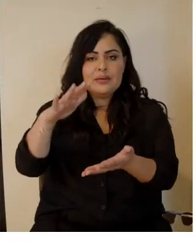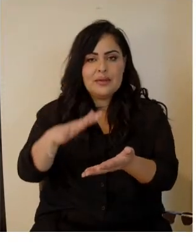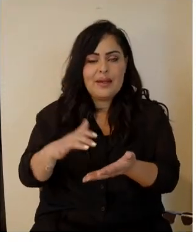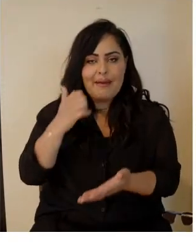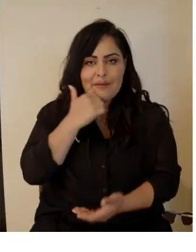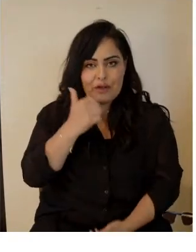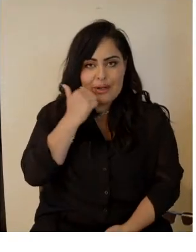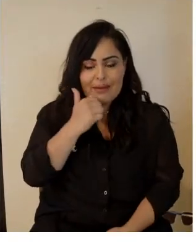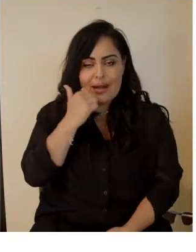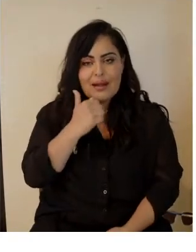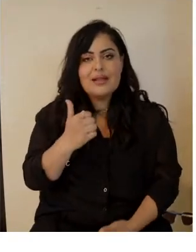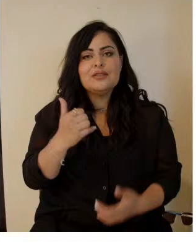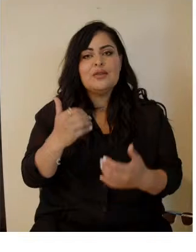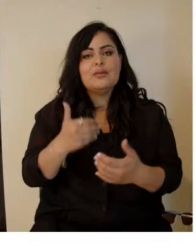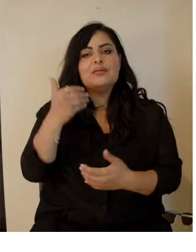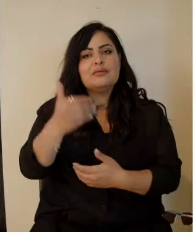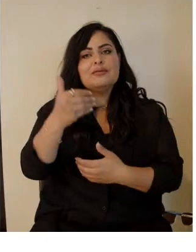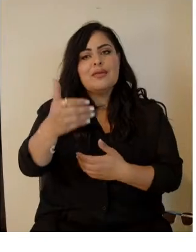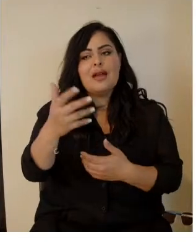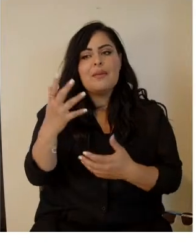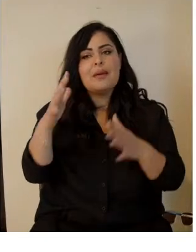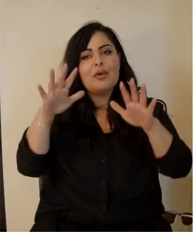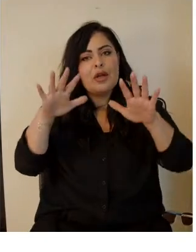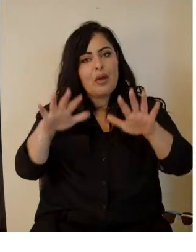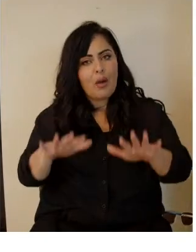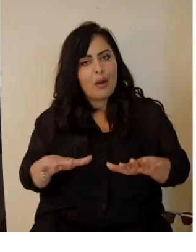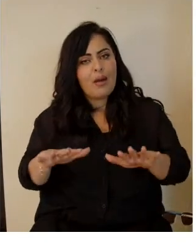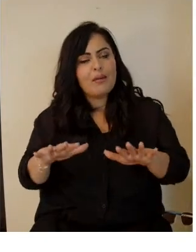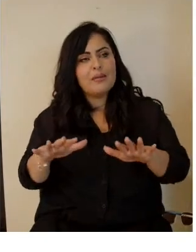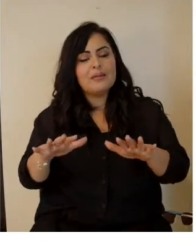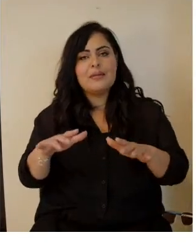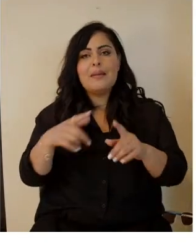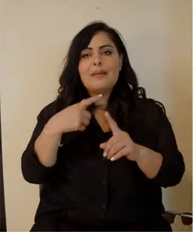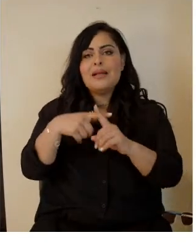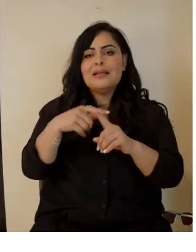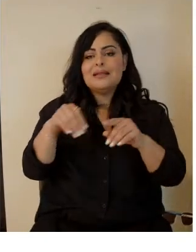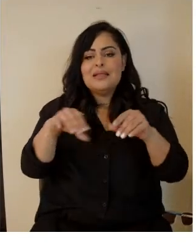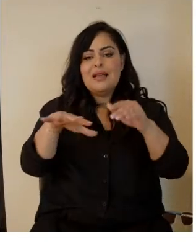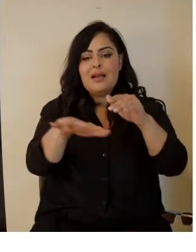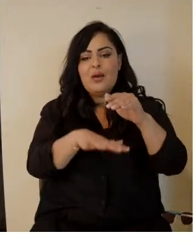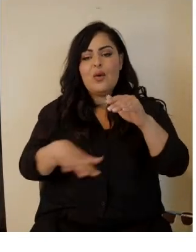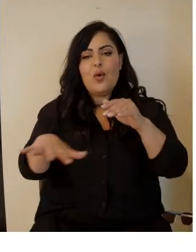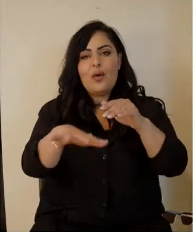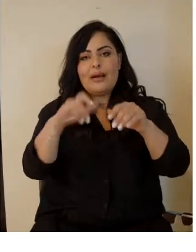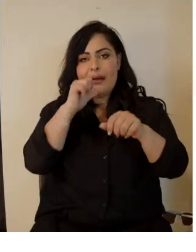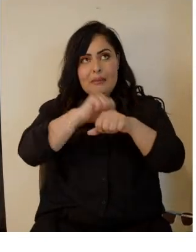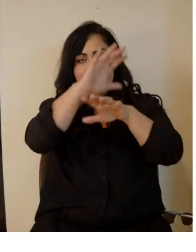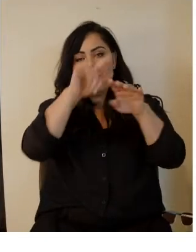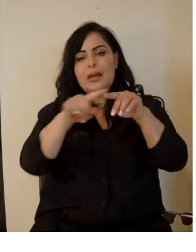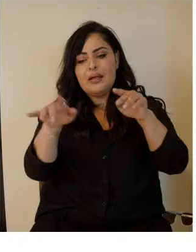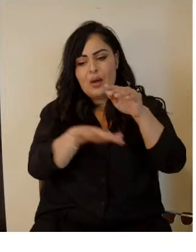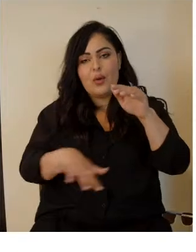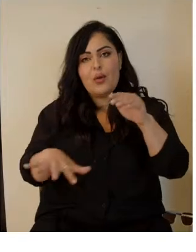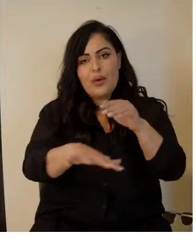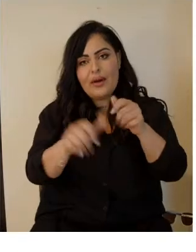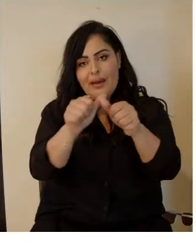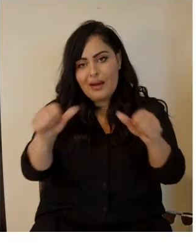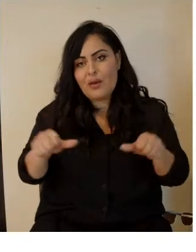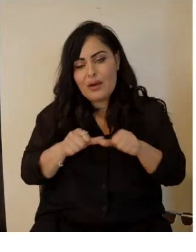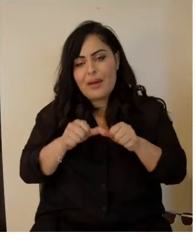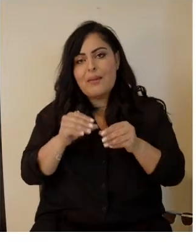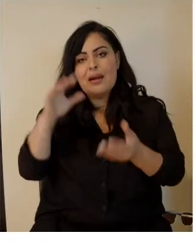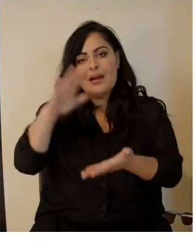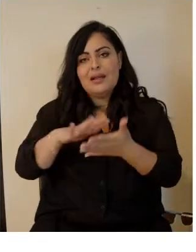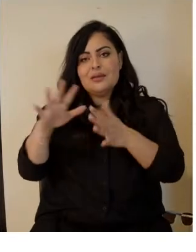And as we've headed through the day today, winds have been pretty calm, especially at the lower elevations around the fire. We did have some gusty wind there up top early